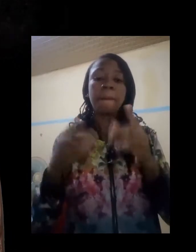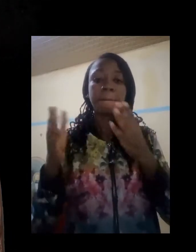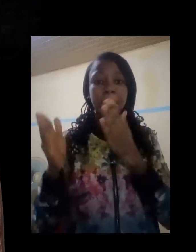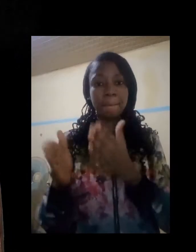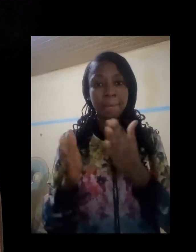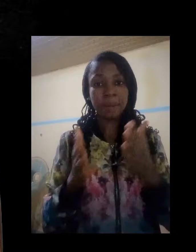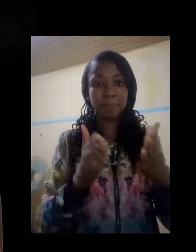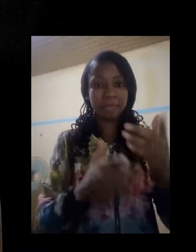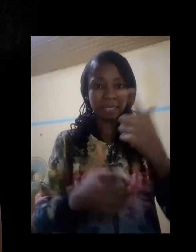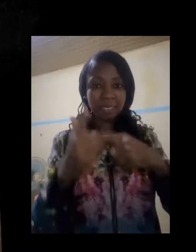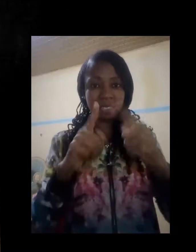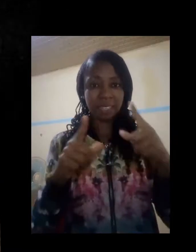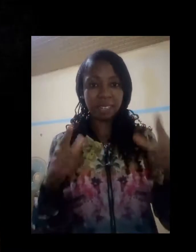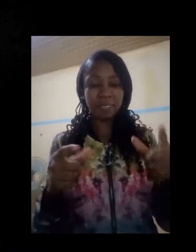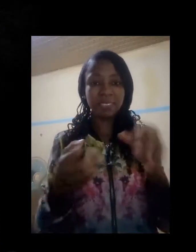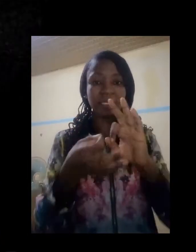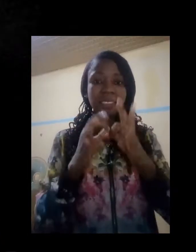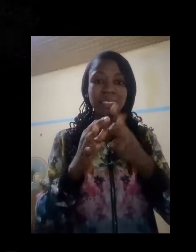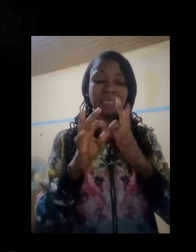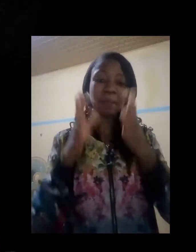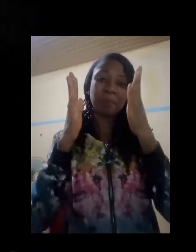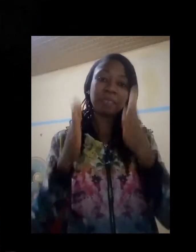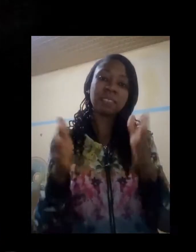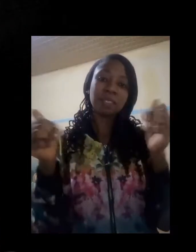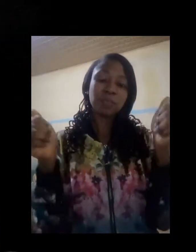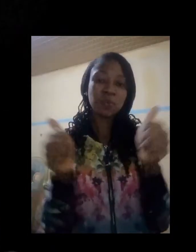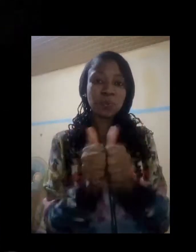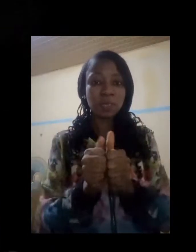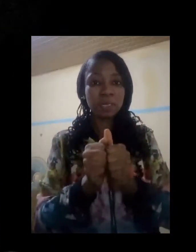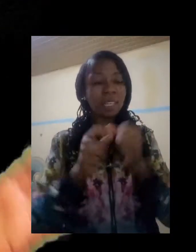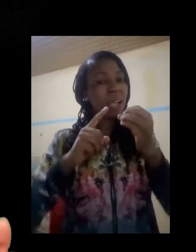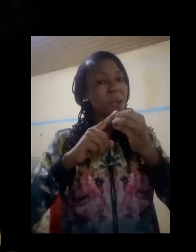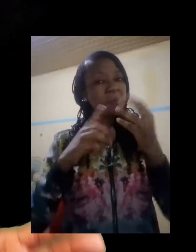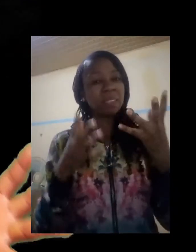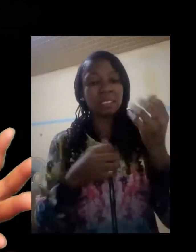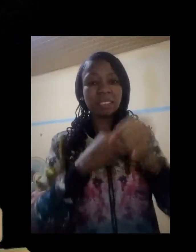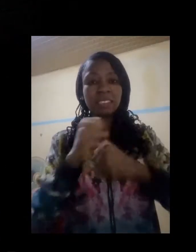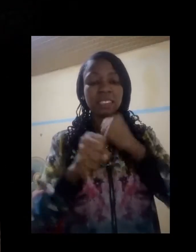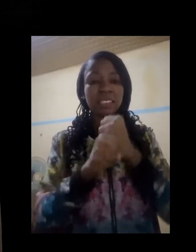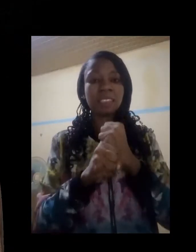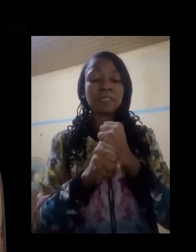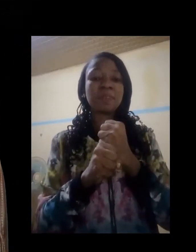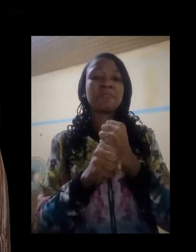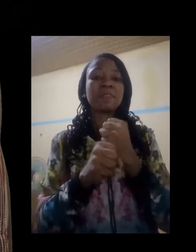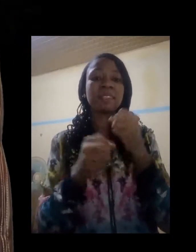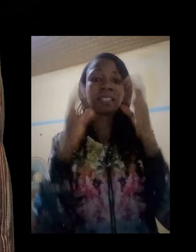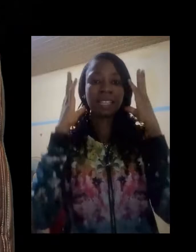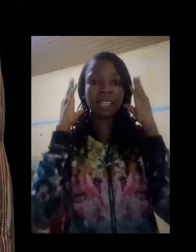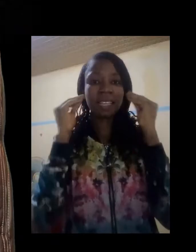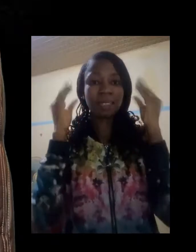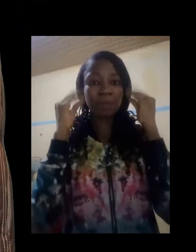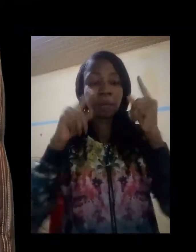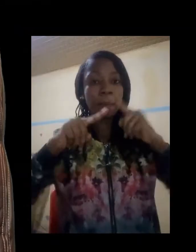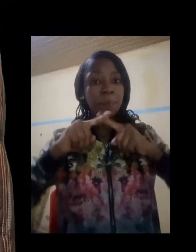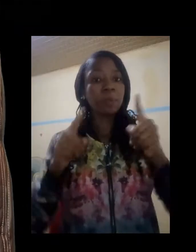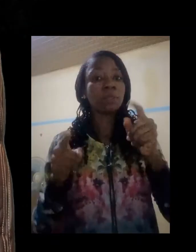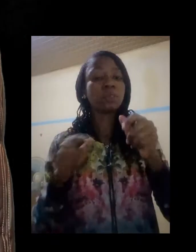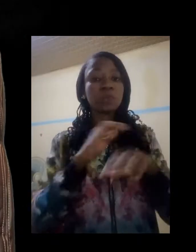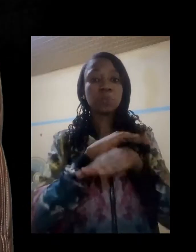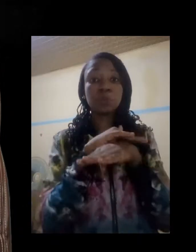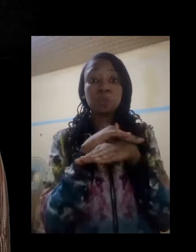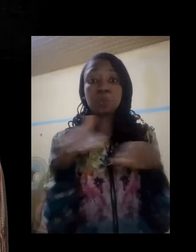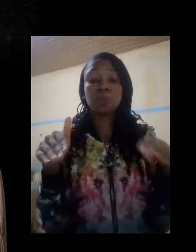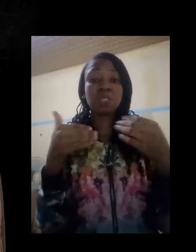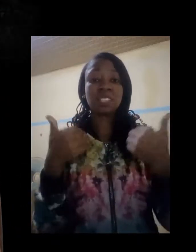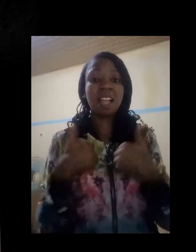prepare sign language interpreters with how many years of experience but with no